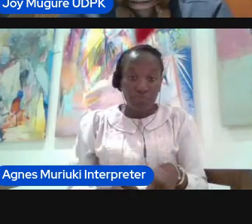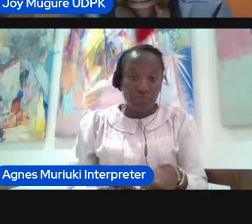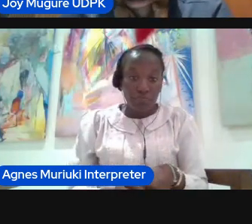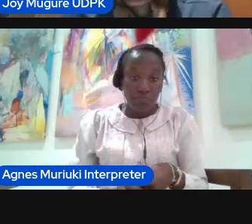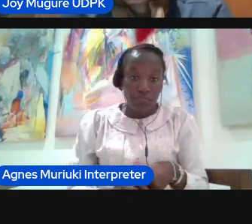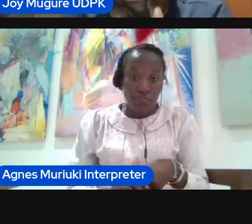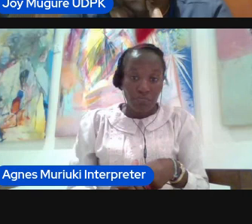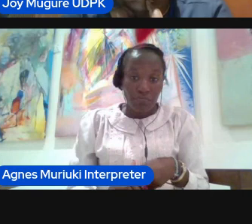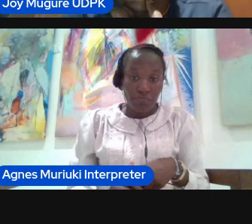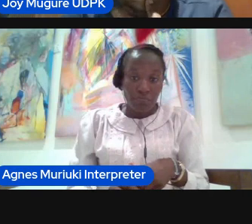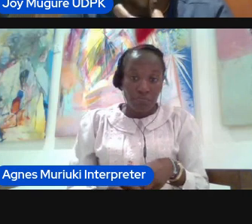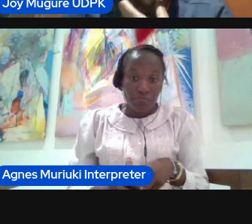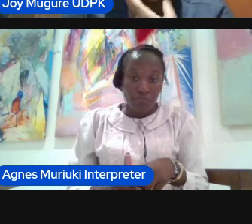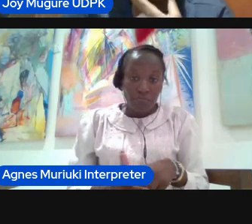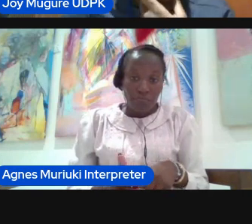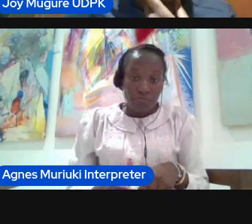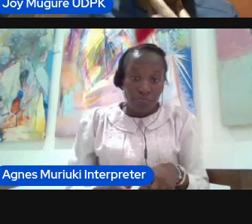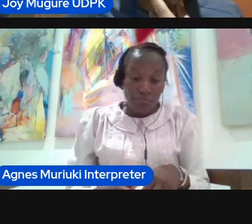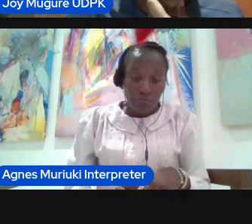what's the name?